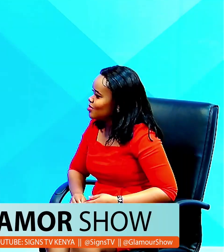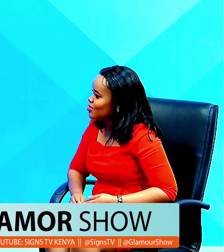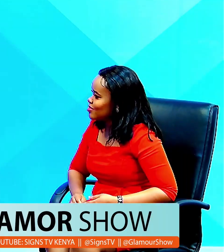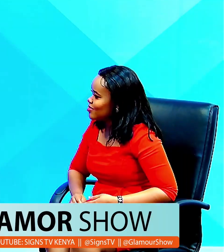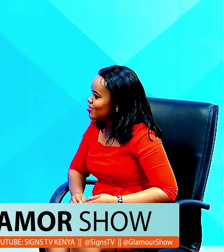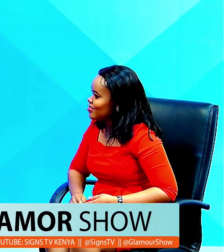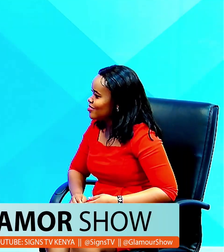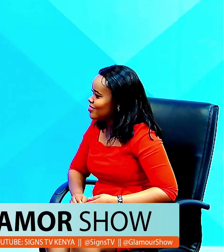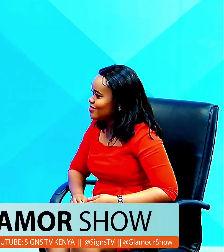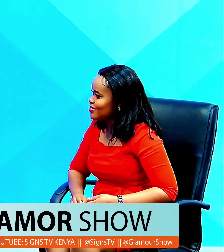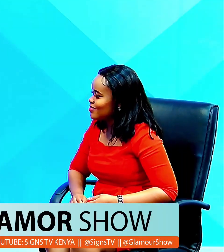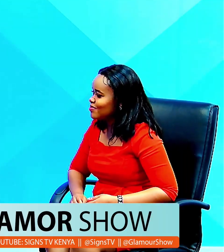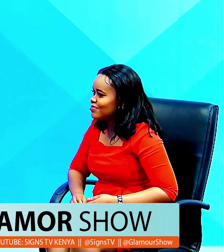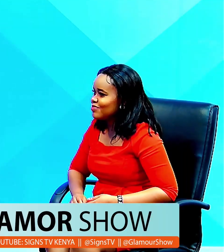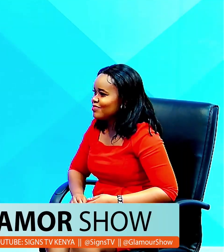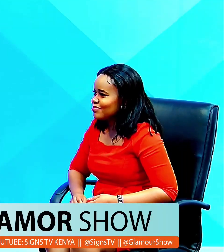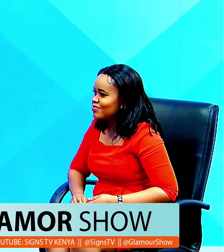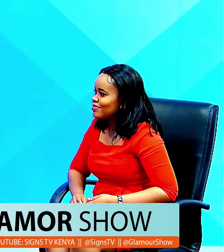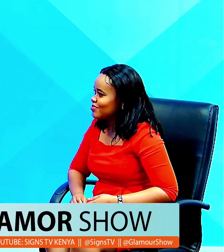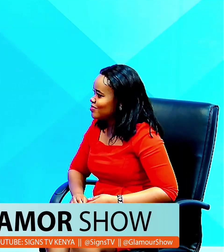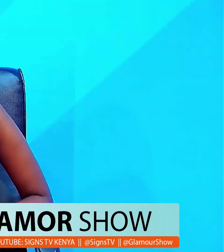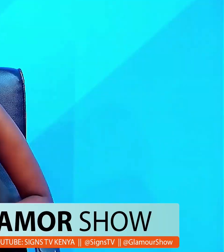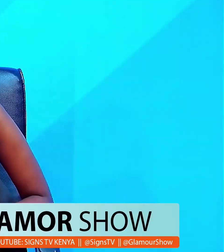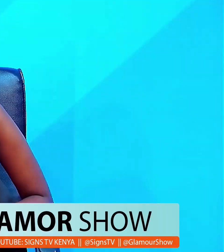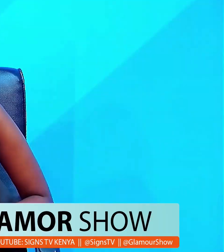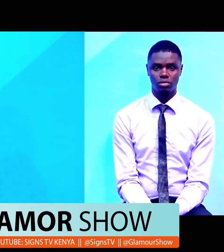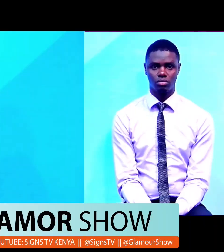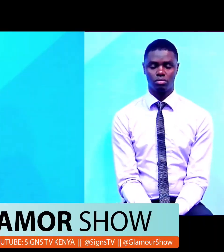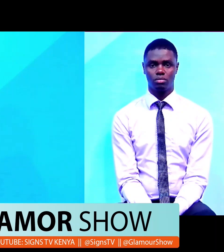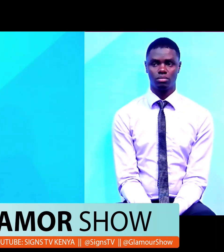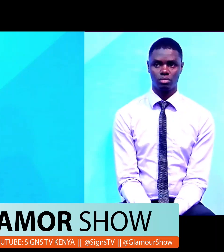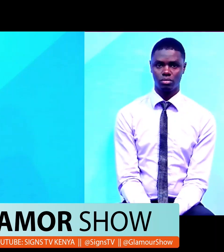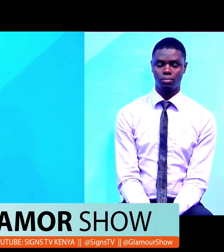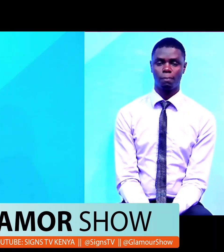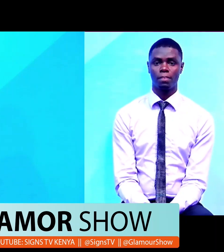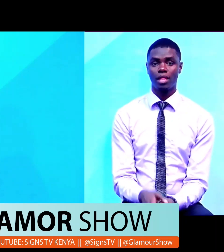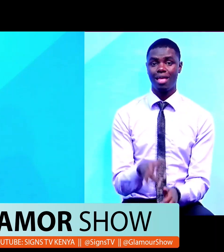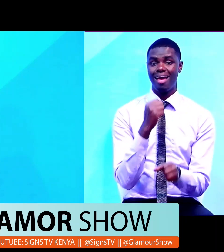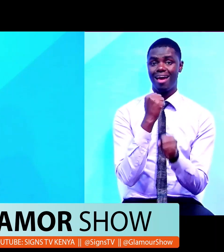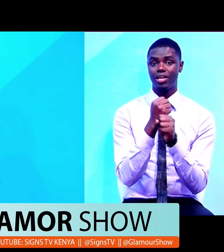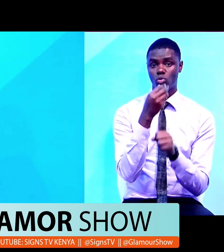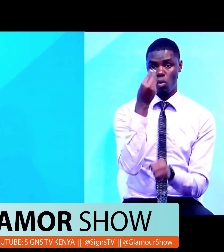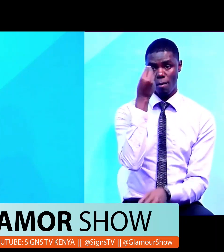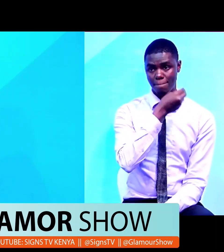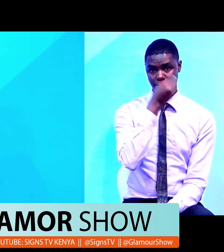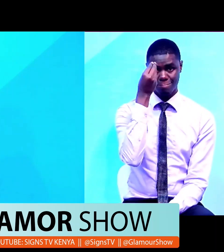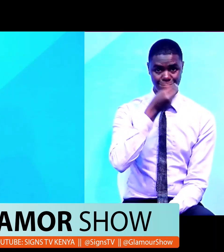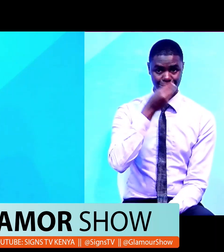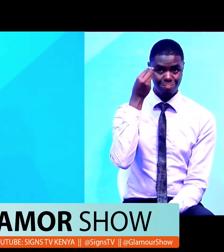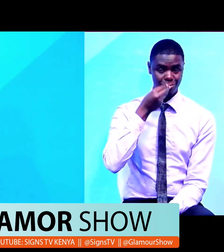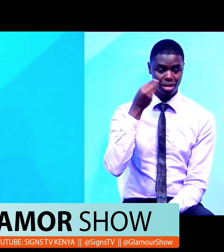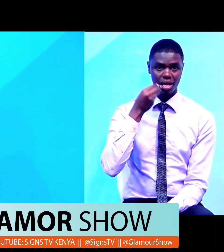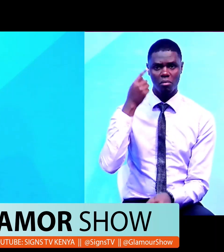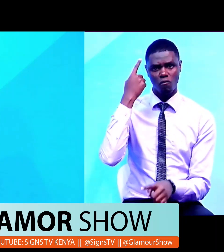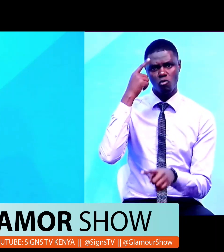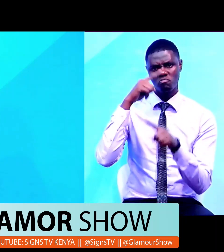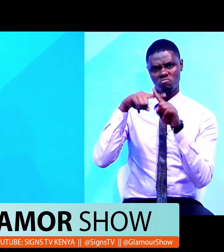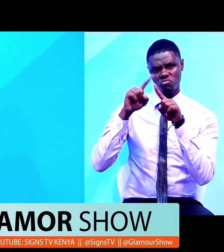models. Tell us more about that. Okay, so I do makeup for a variety of